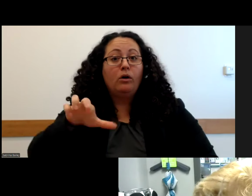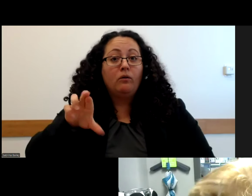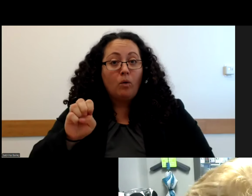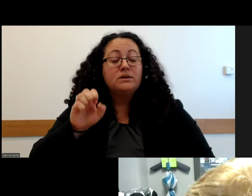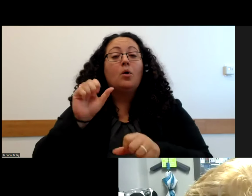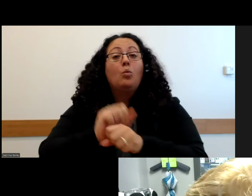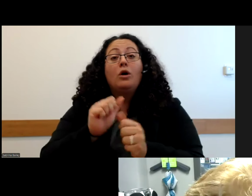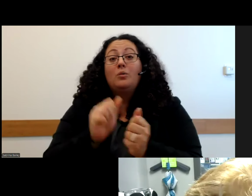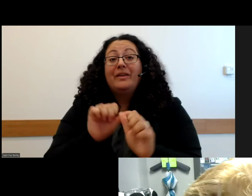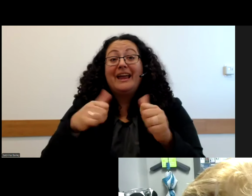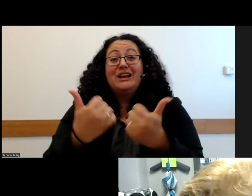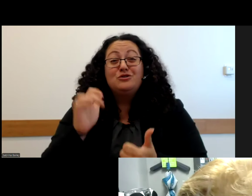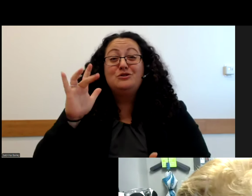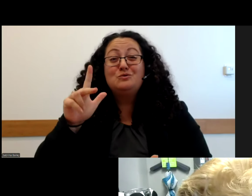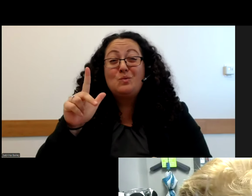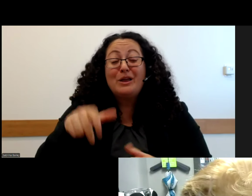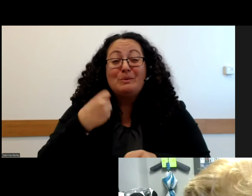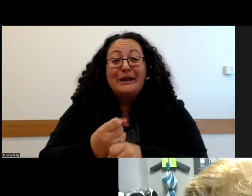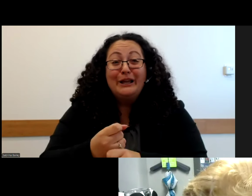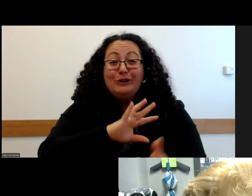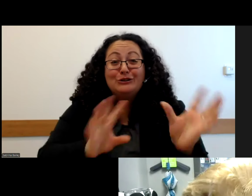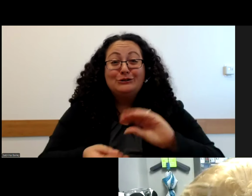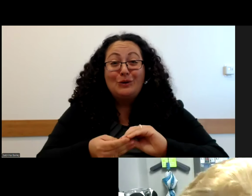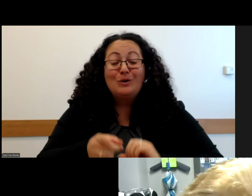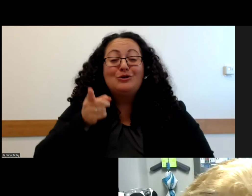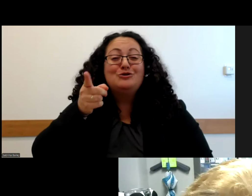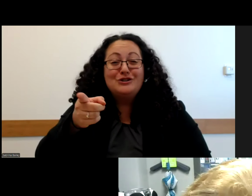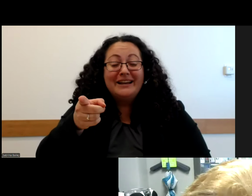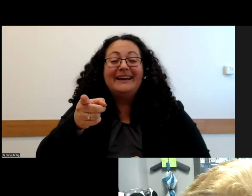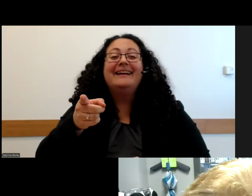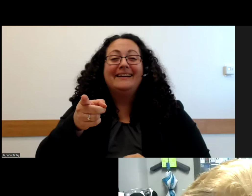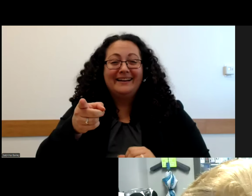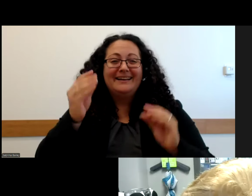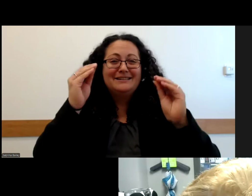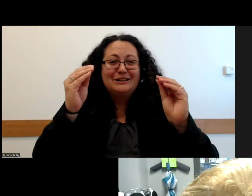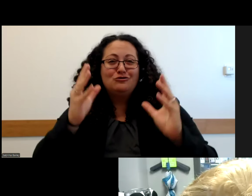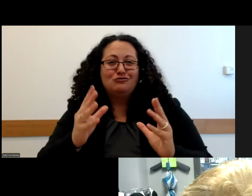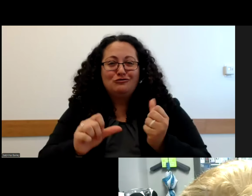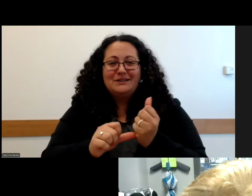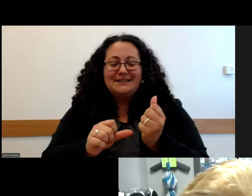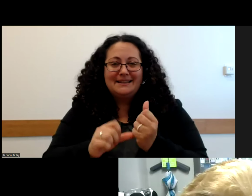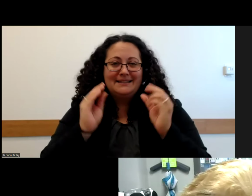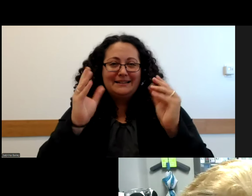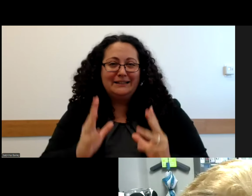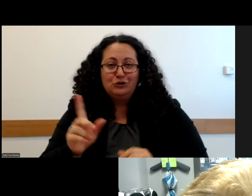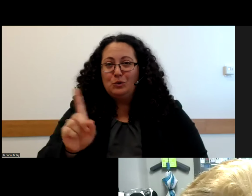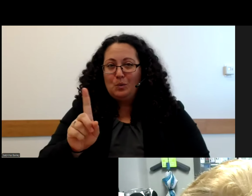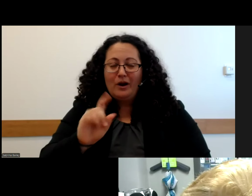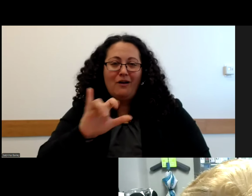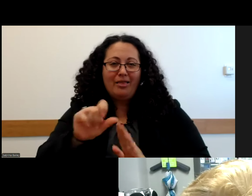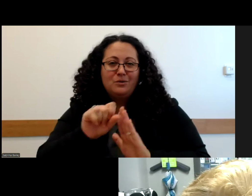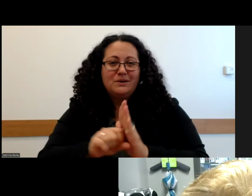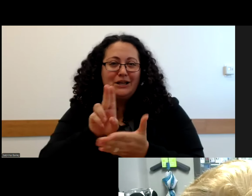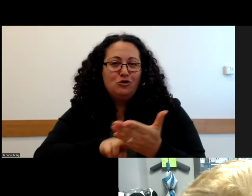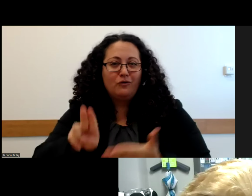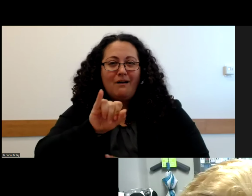with the agency for 23 years in total. She is also an instructional assistant professor at Illinois State University,